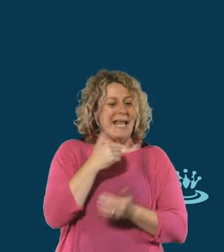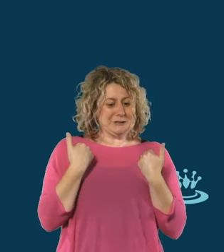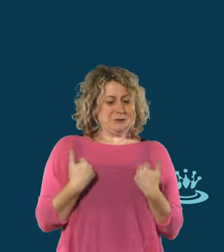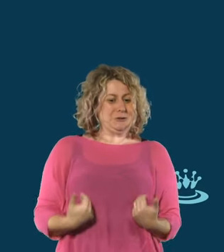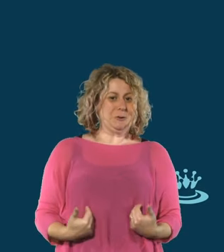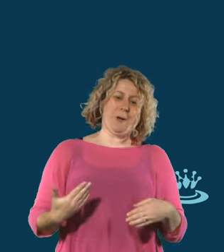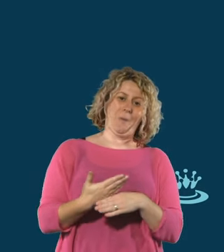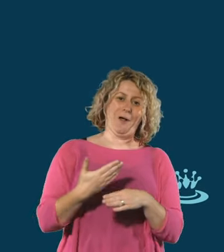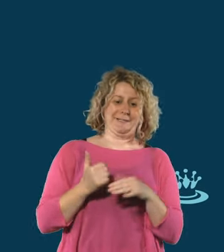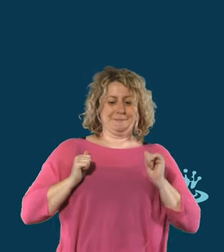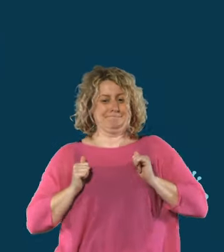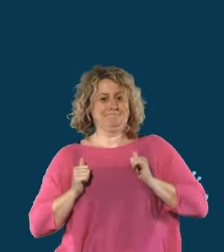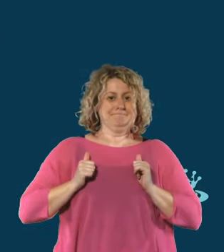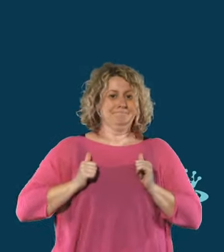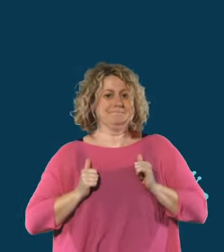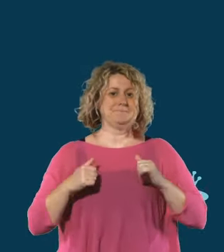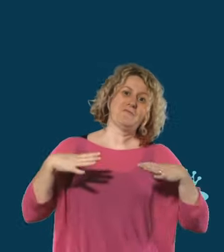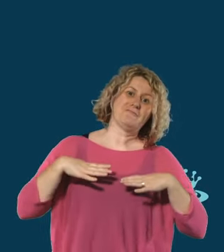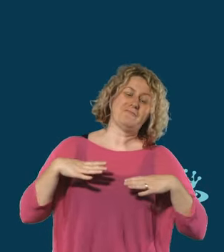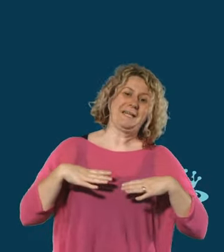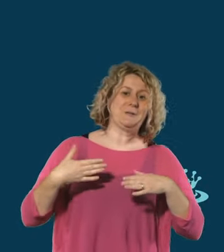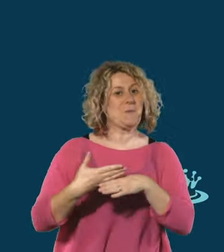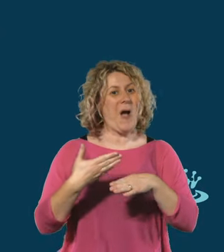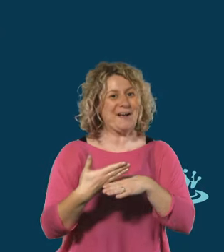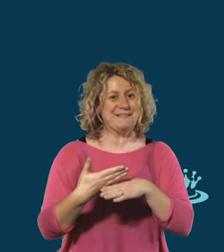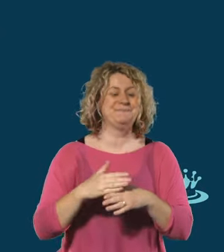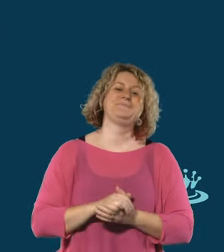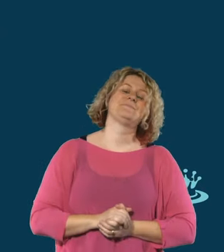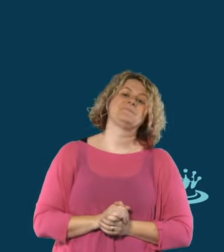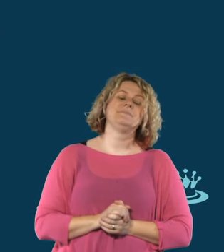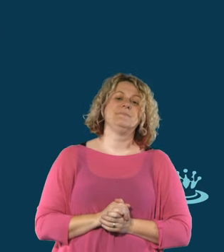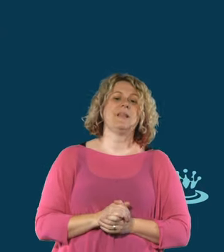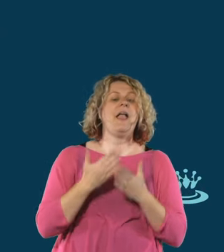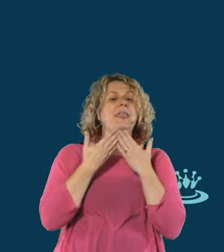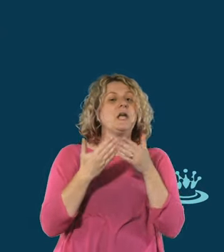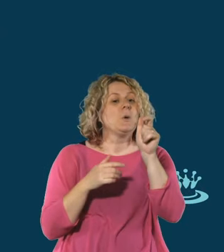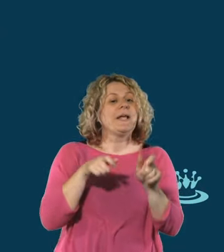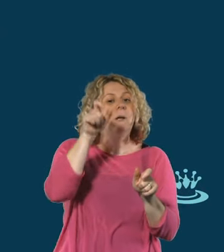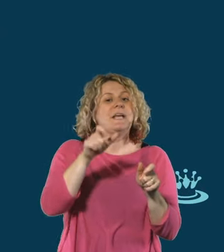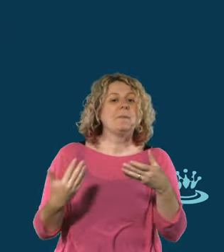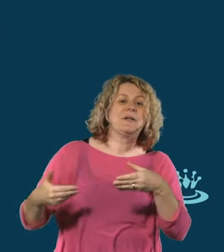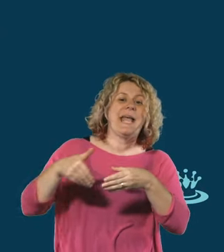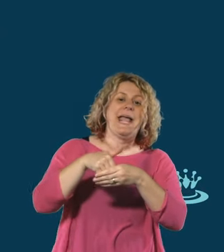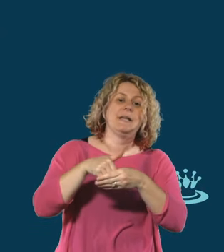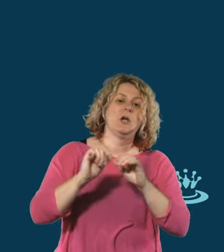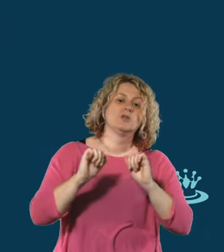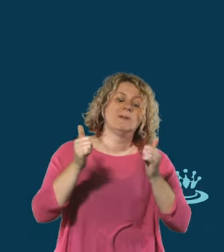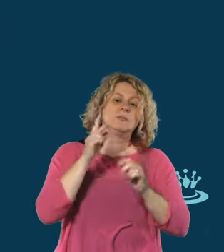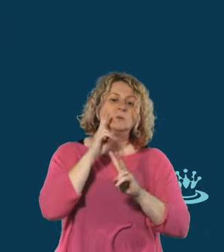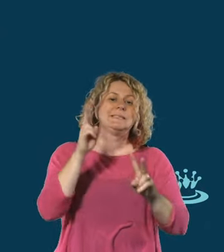in the tent, which looks lovely. And thank you very much, Count Everyone In. Great to see you, Sarah and Phoebe.